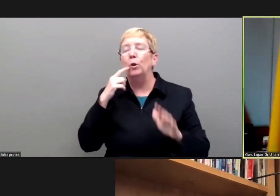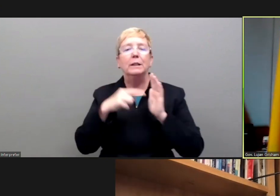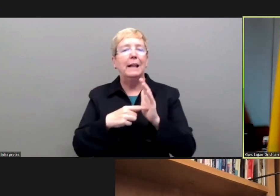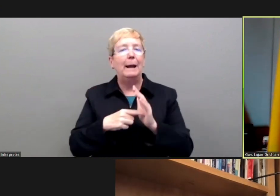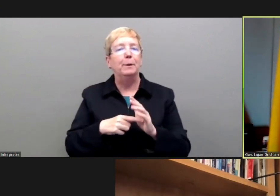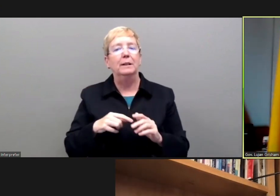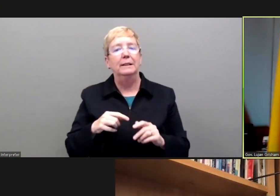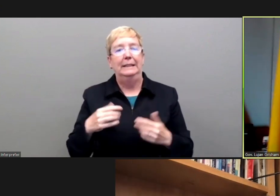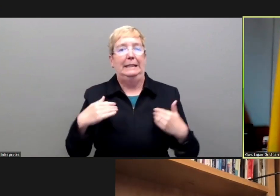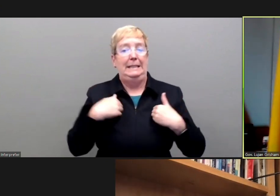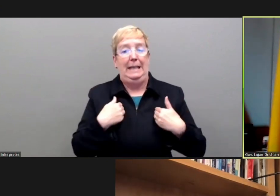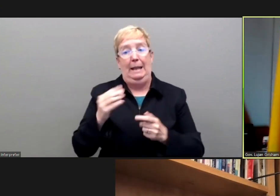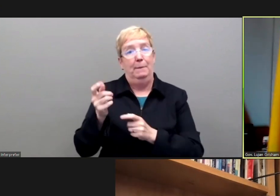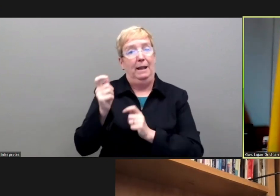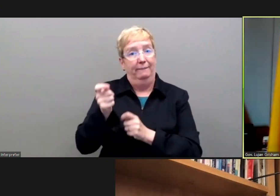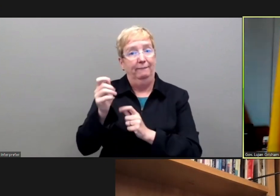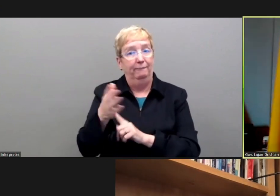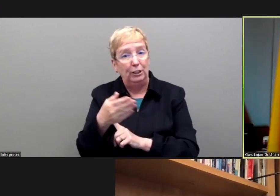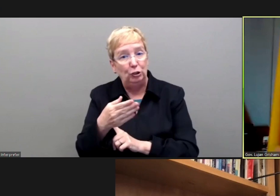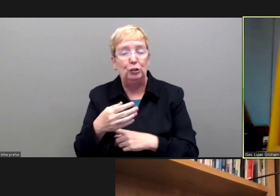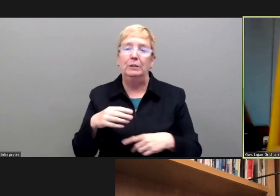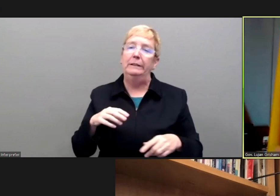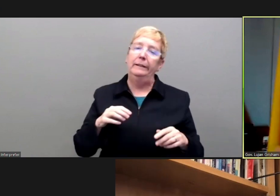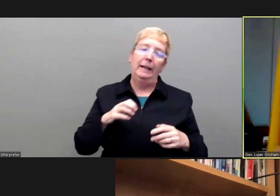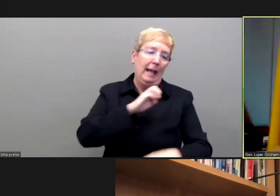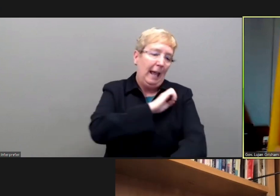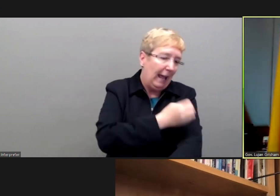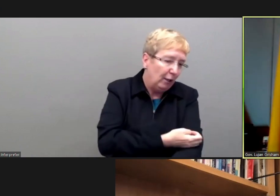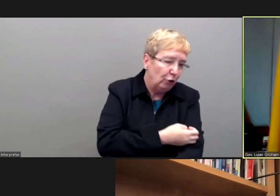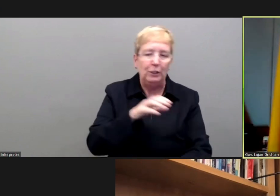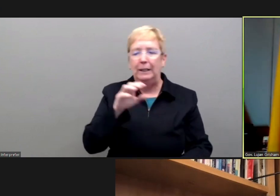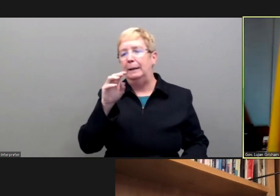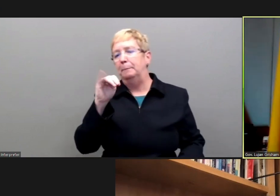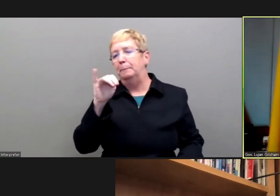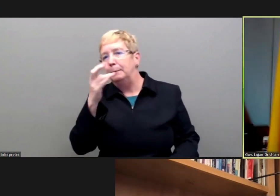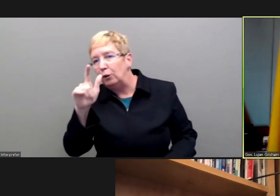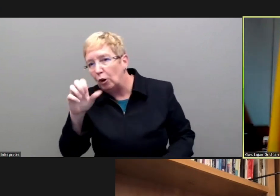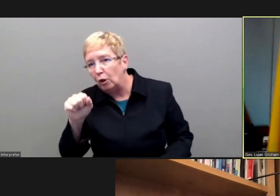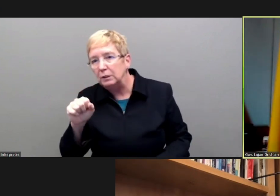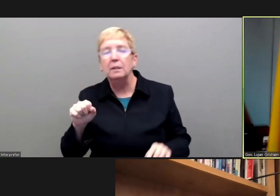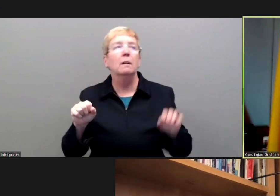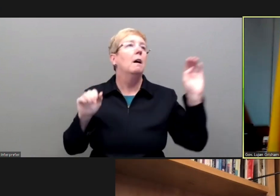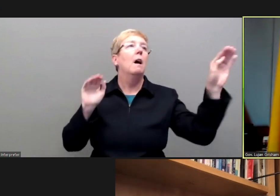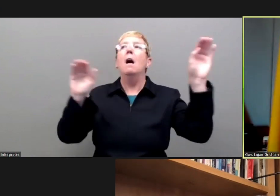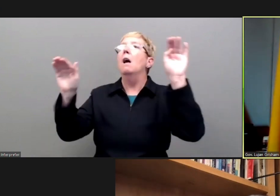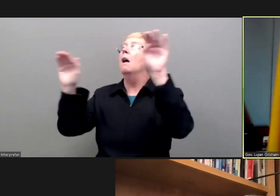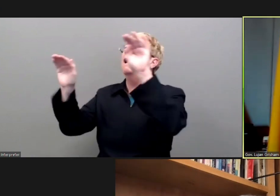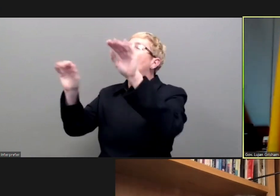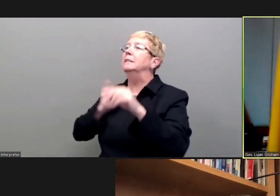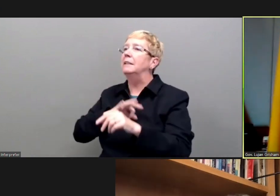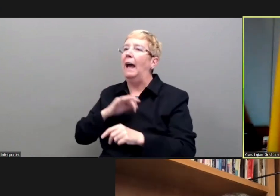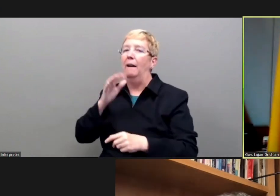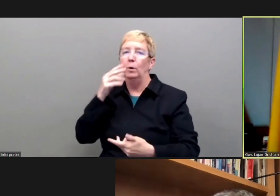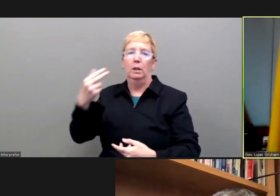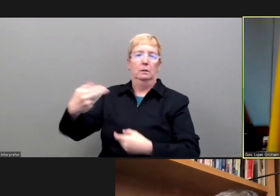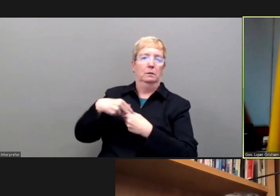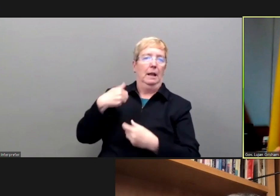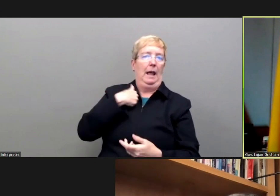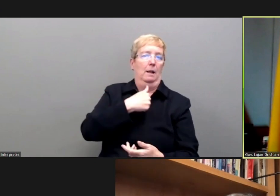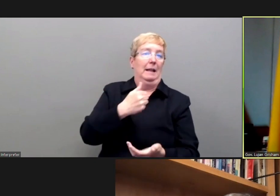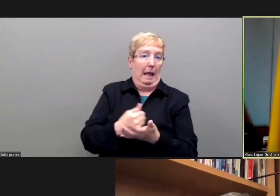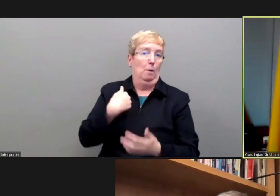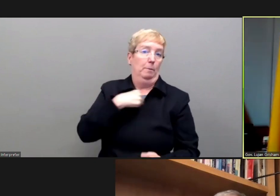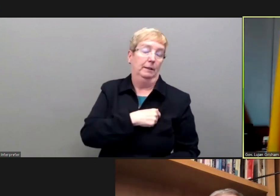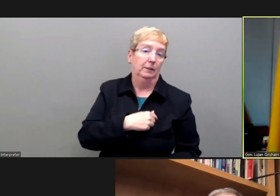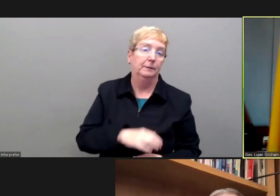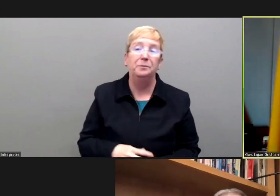and energy and minerals. So we will continue to use all of that. I hope we're not in a situation where we have folks